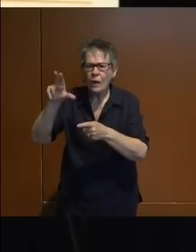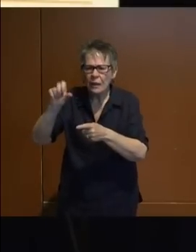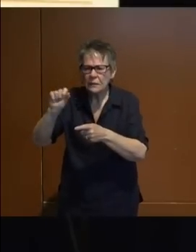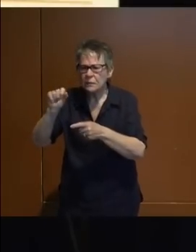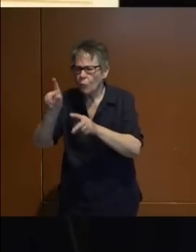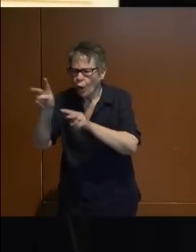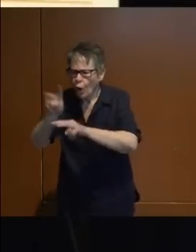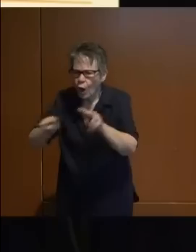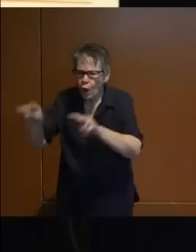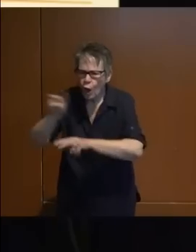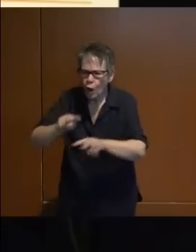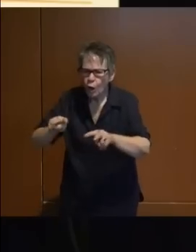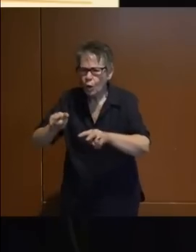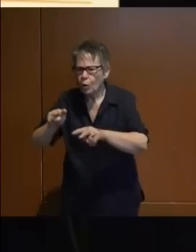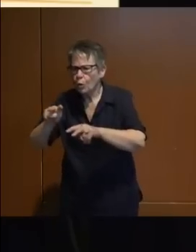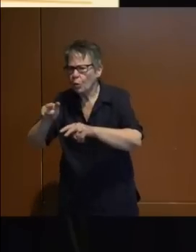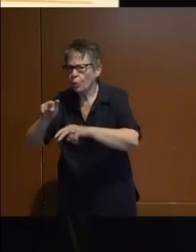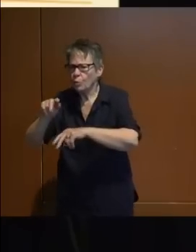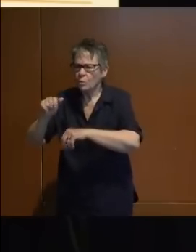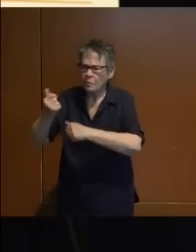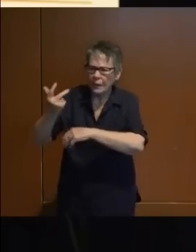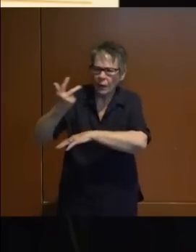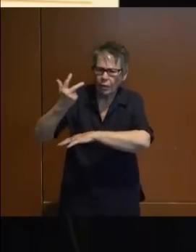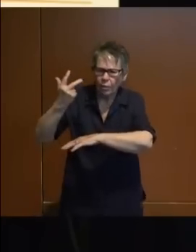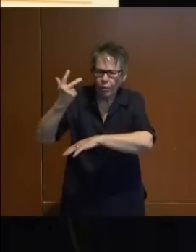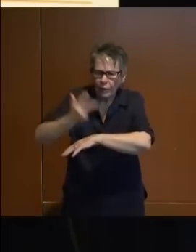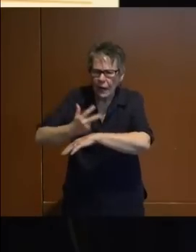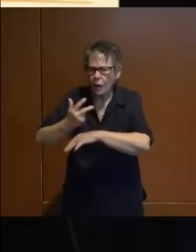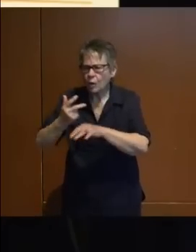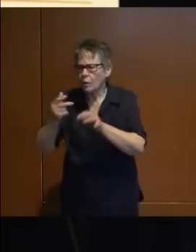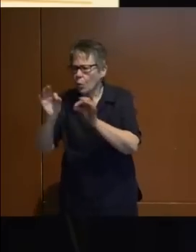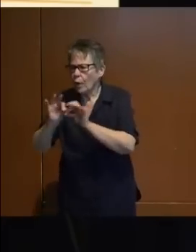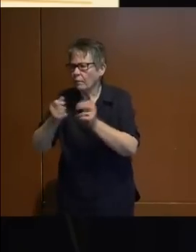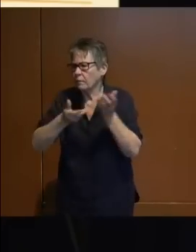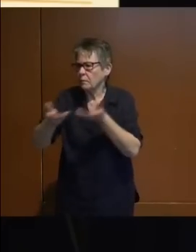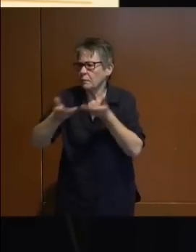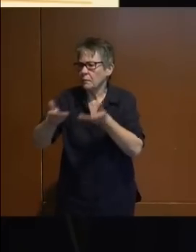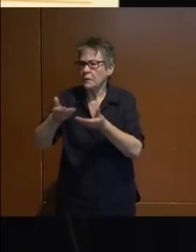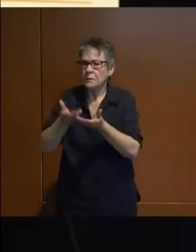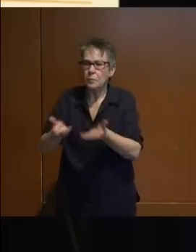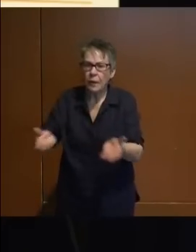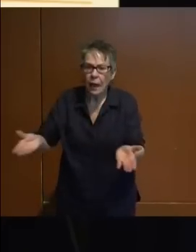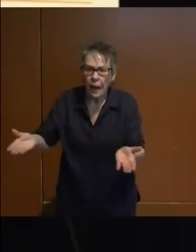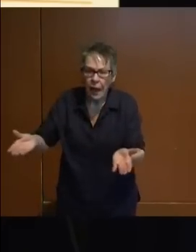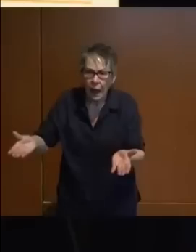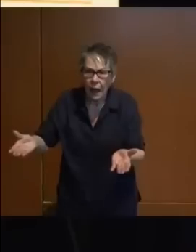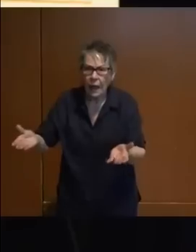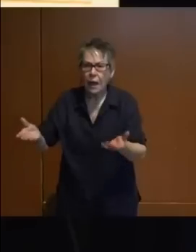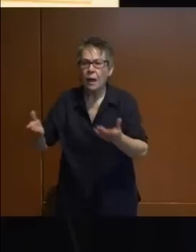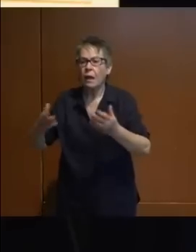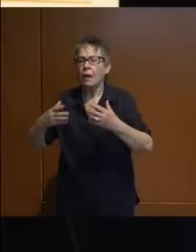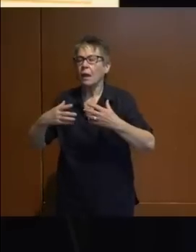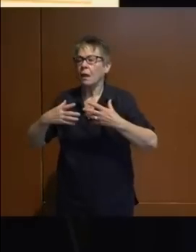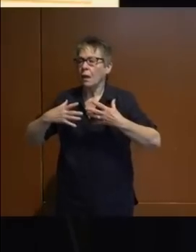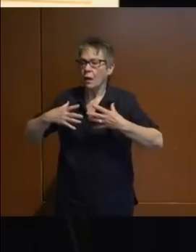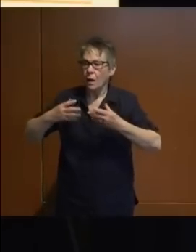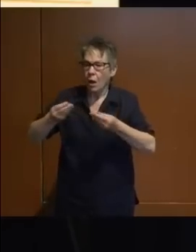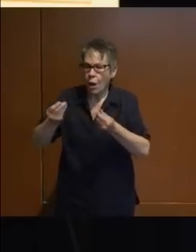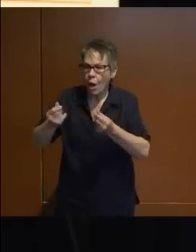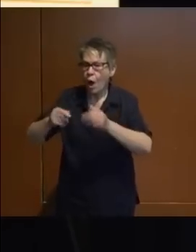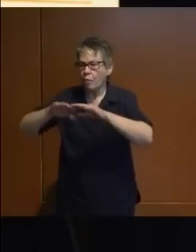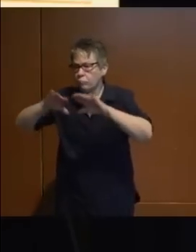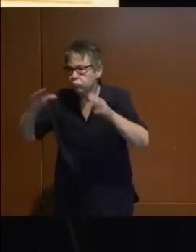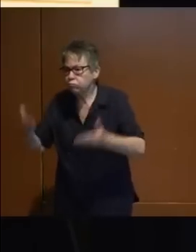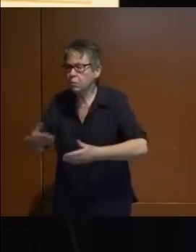supply of supplies, laundry, linen, things like that. And then it's up to